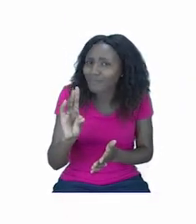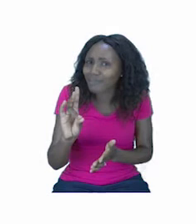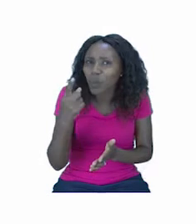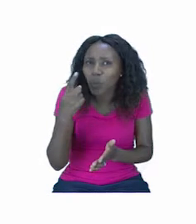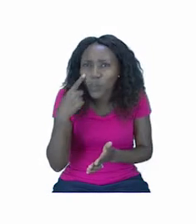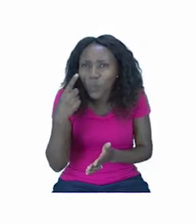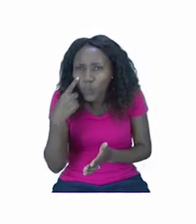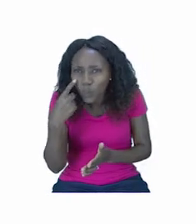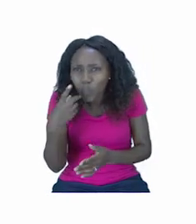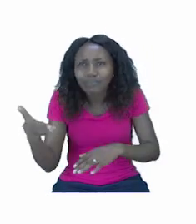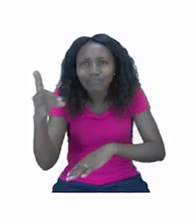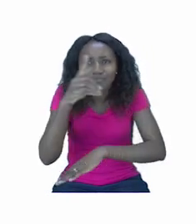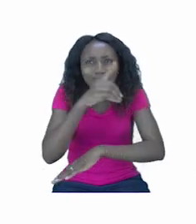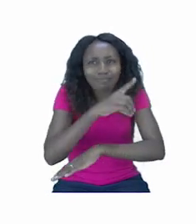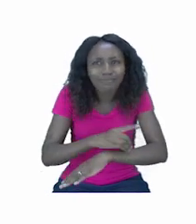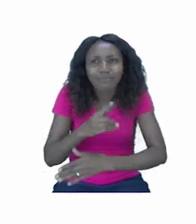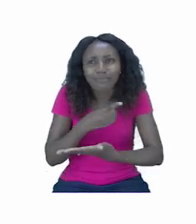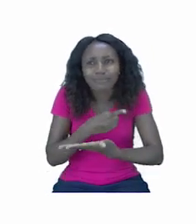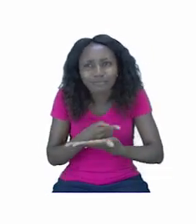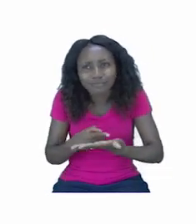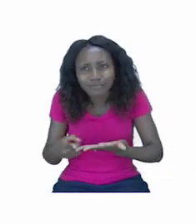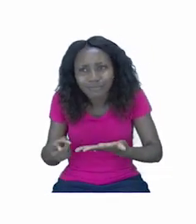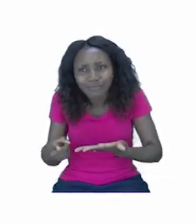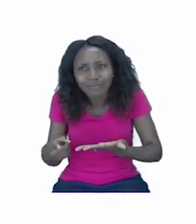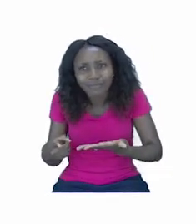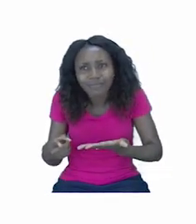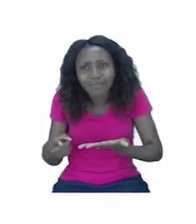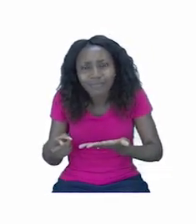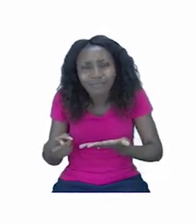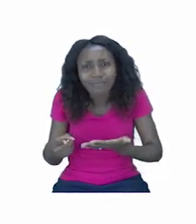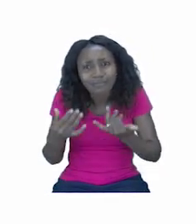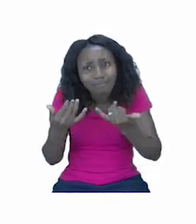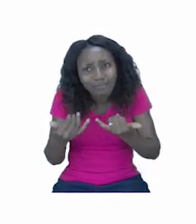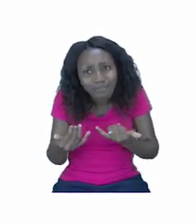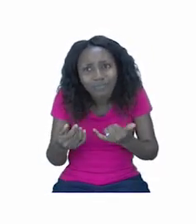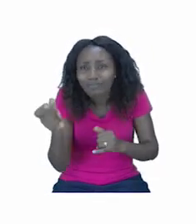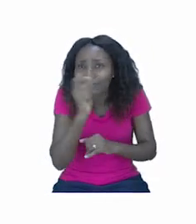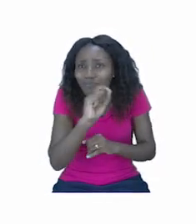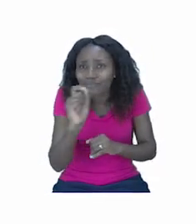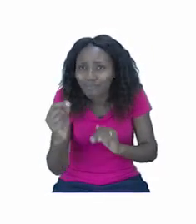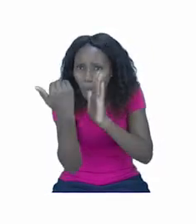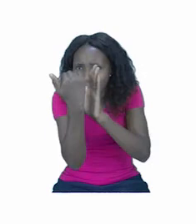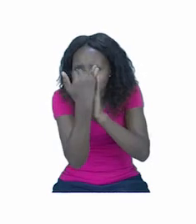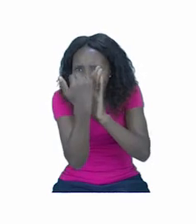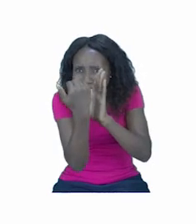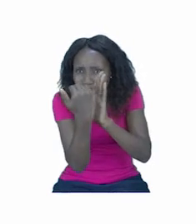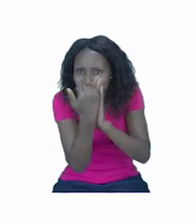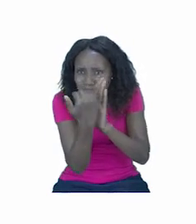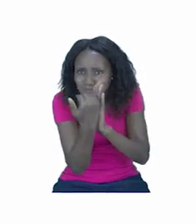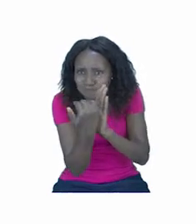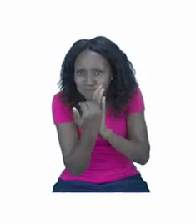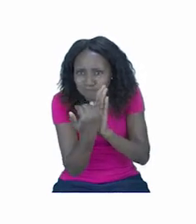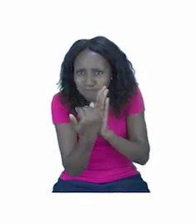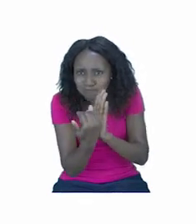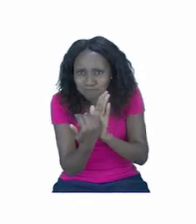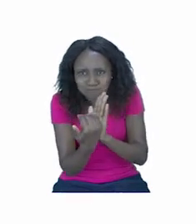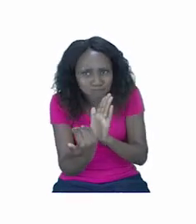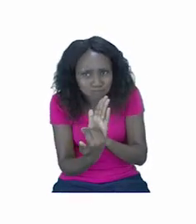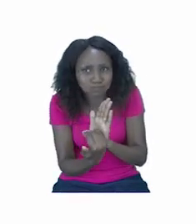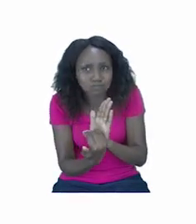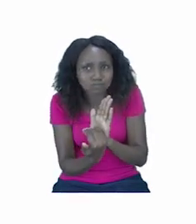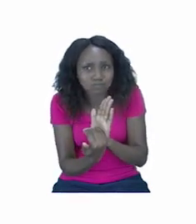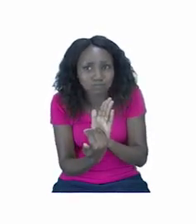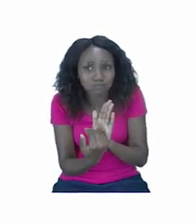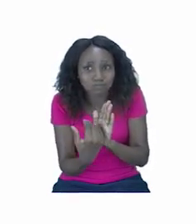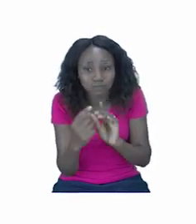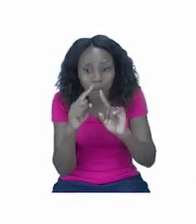days of the week, and it is asking us to write them in order. Now, I have some